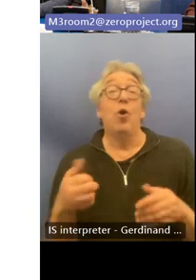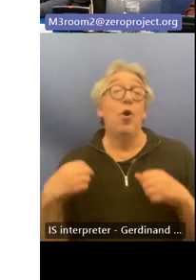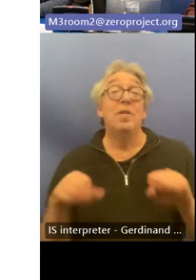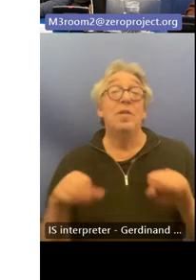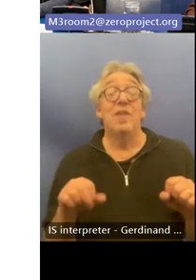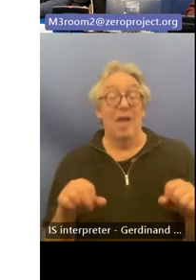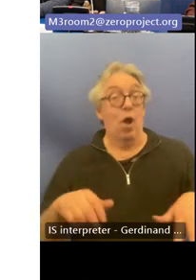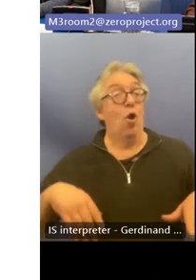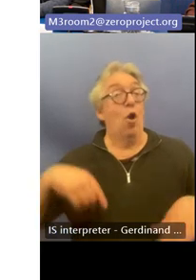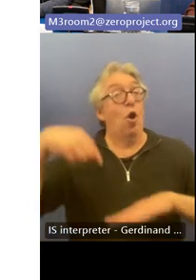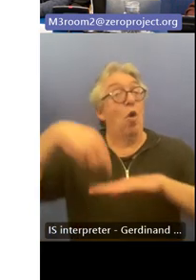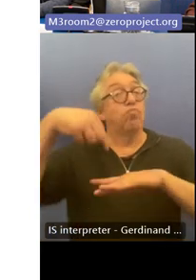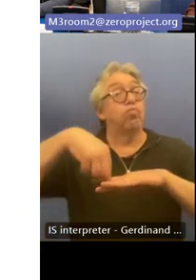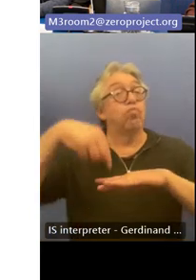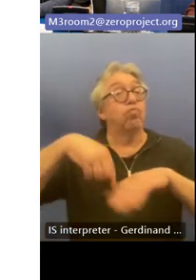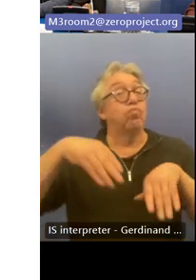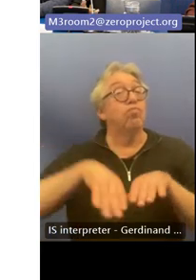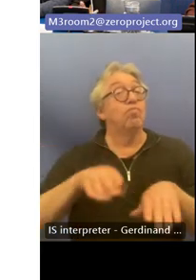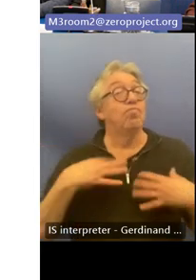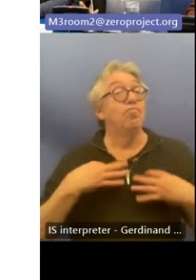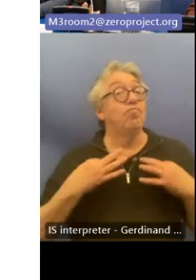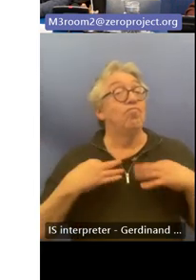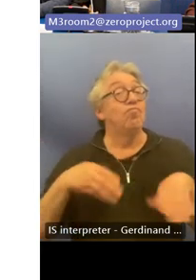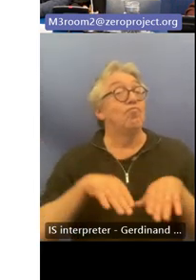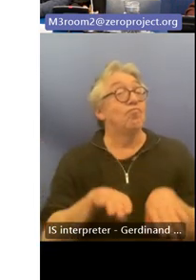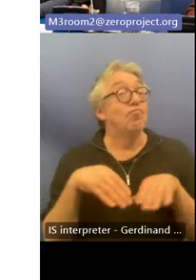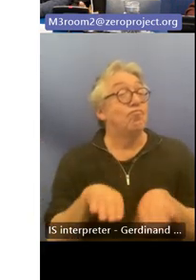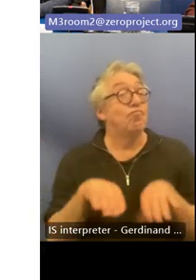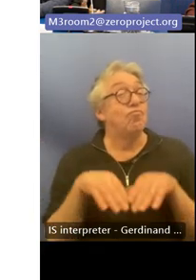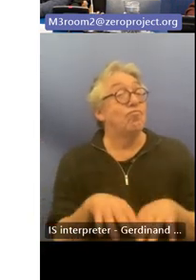machine and motor repair and